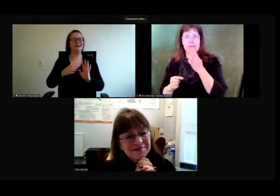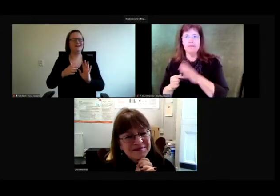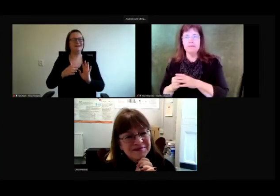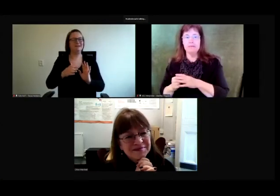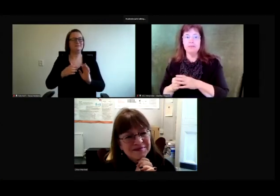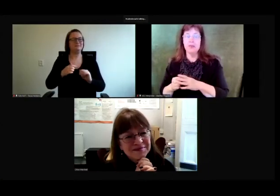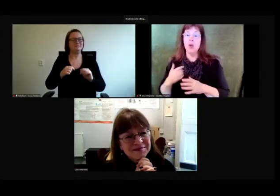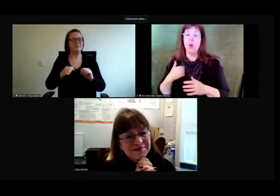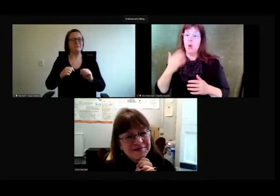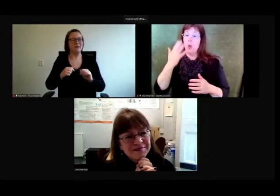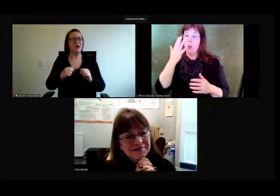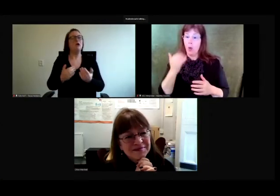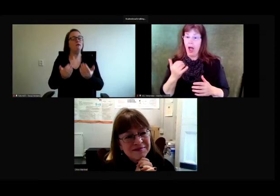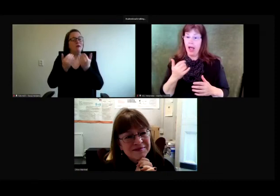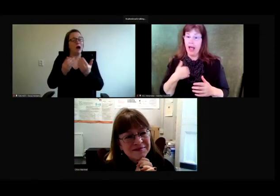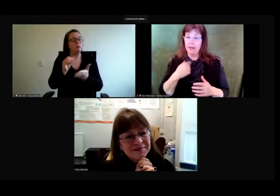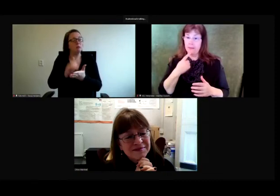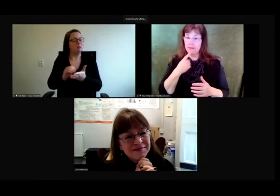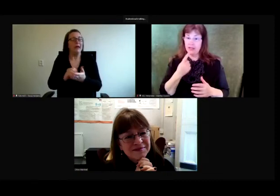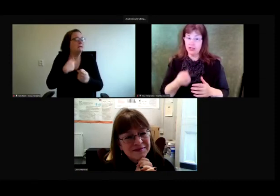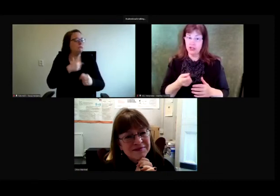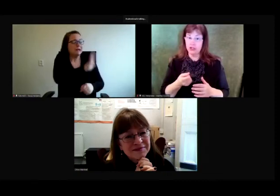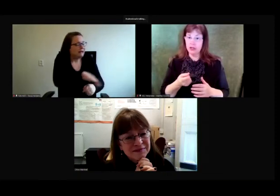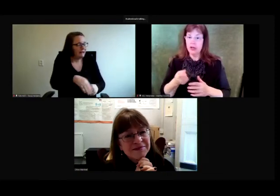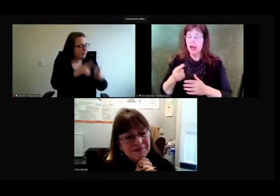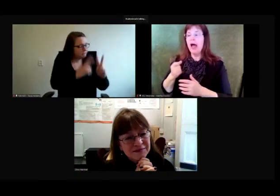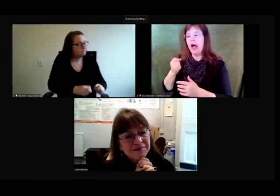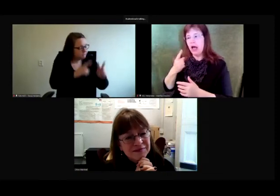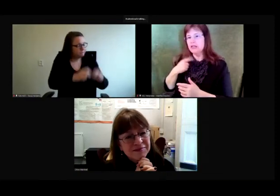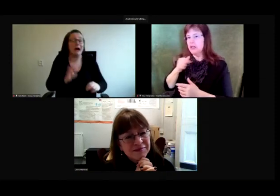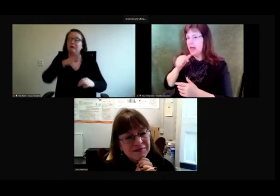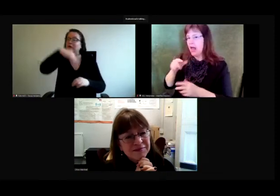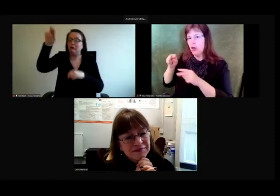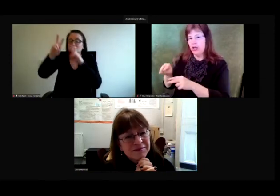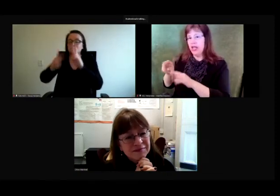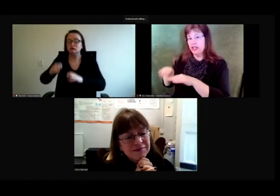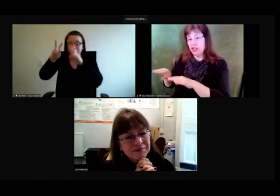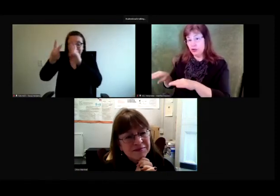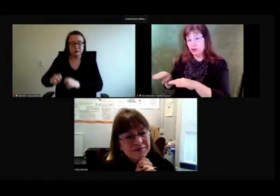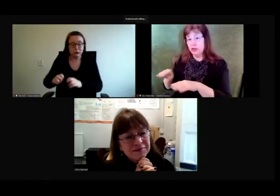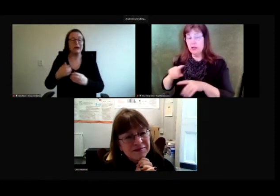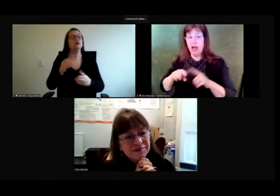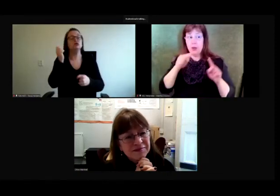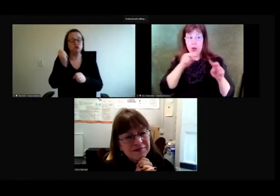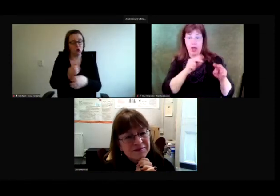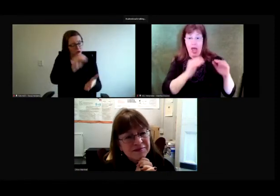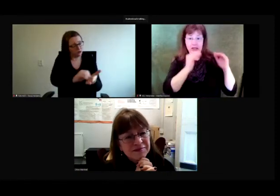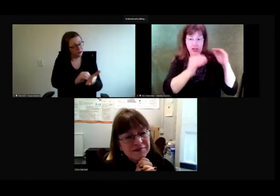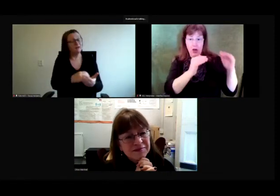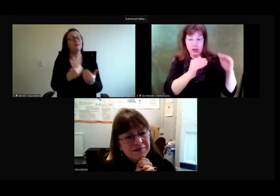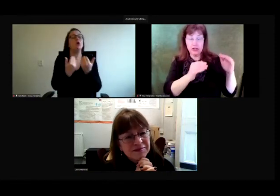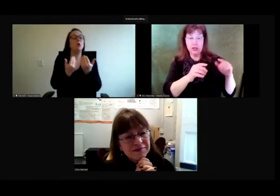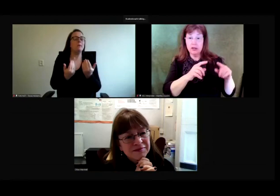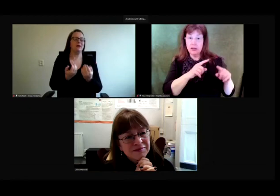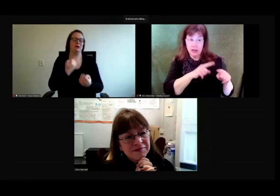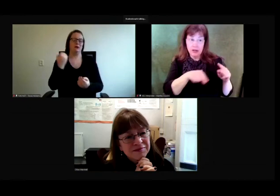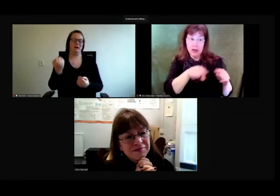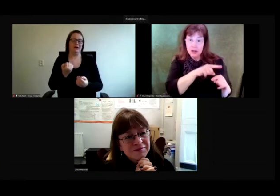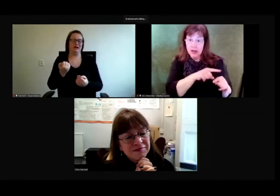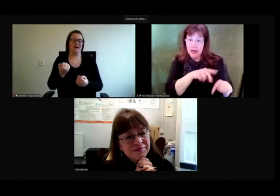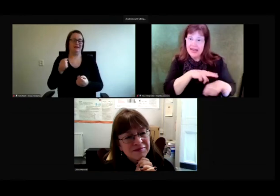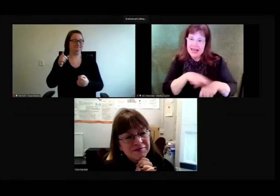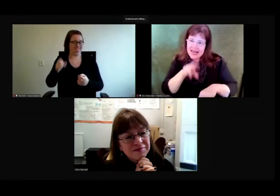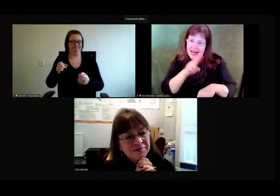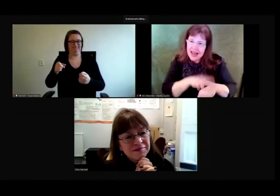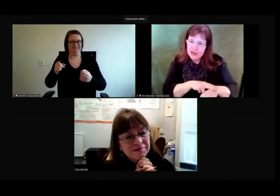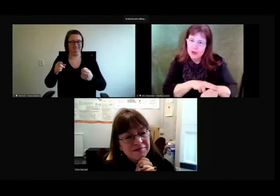Why I'm talking about it in a sense, even though I'm not looking at children, but I'm looking at adult bimodal bilinguals, is that these are a natural case